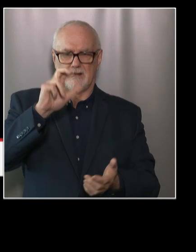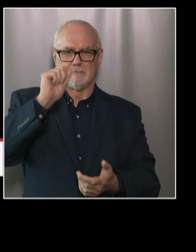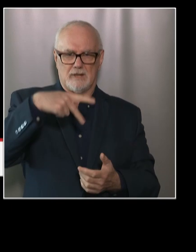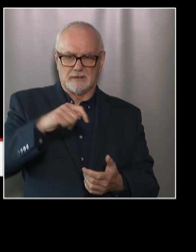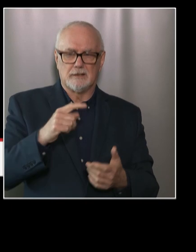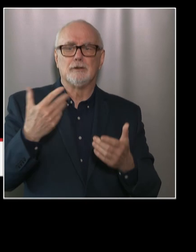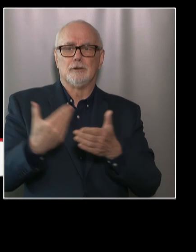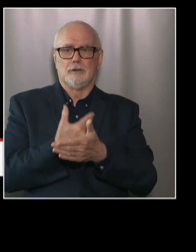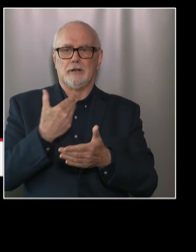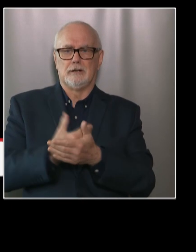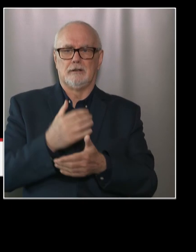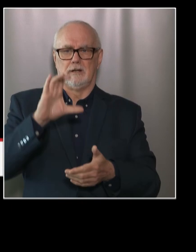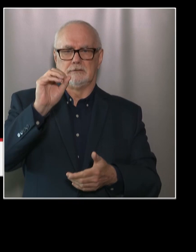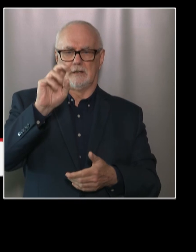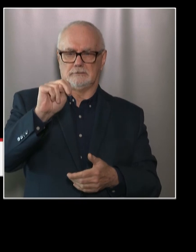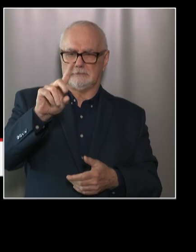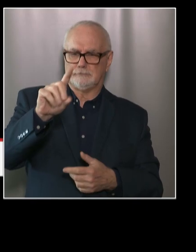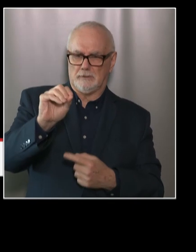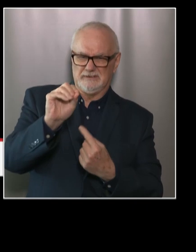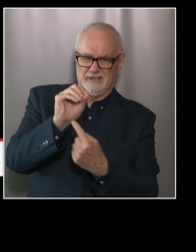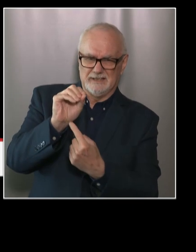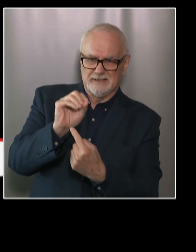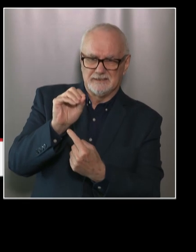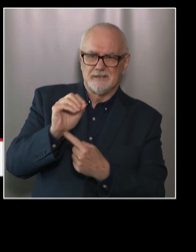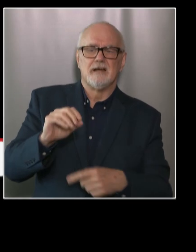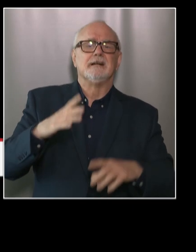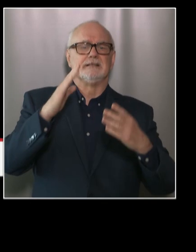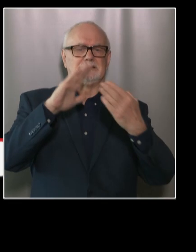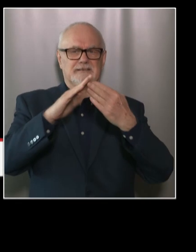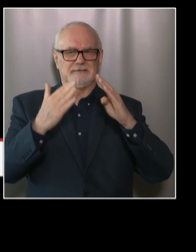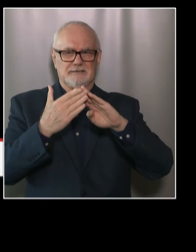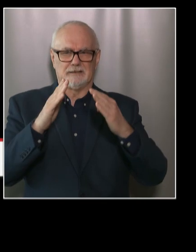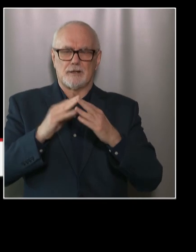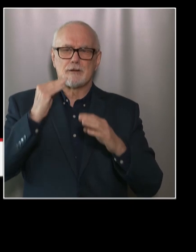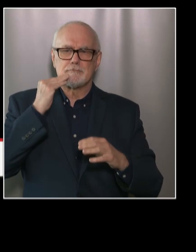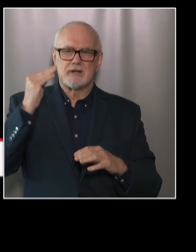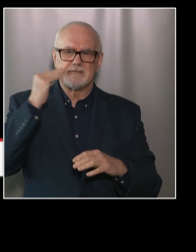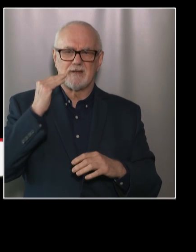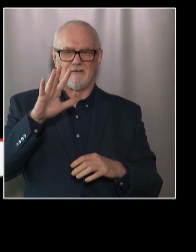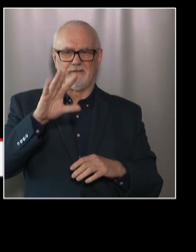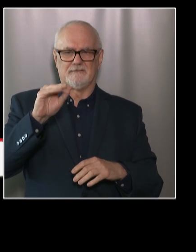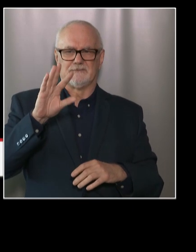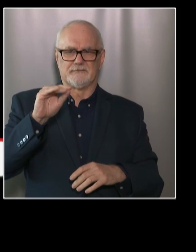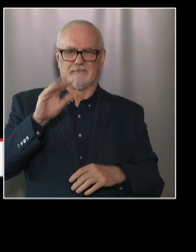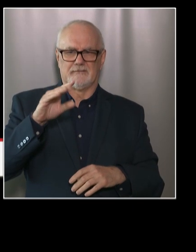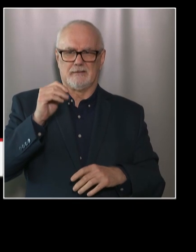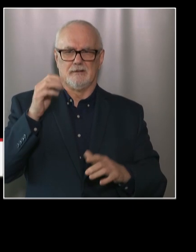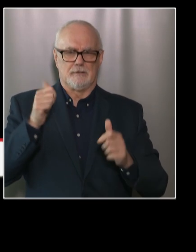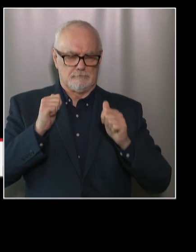townhomes, affordable housing for veterans, seniors, and affordable assisted living,